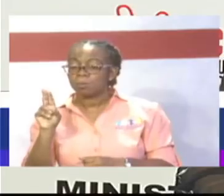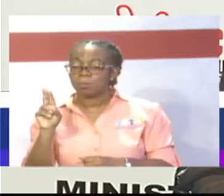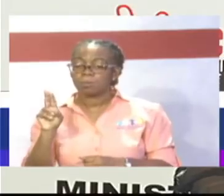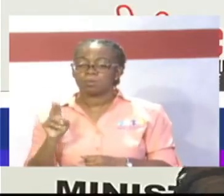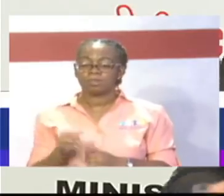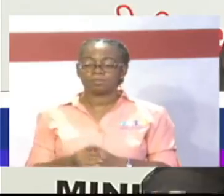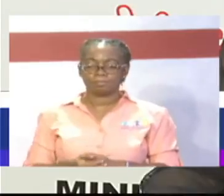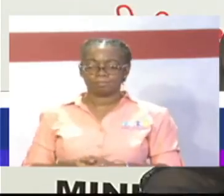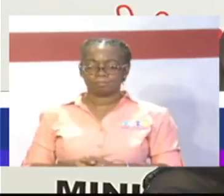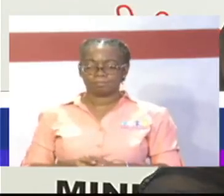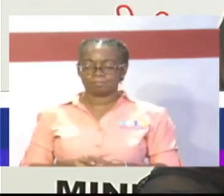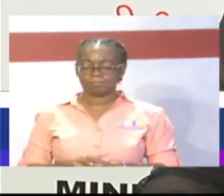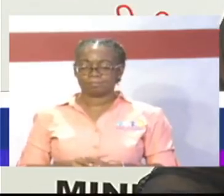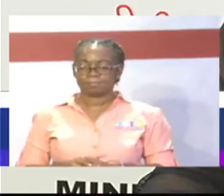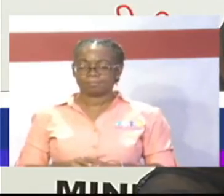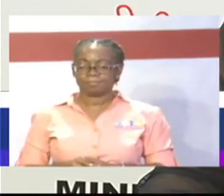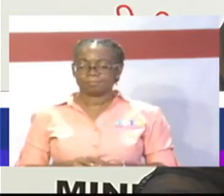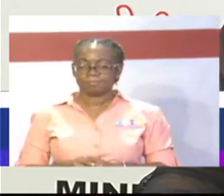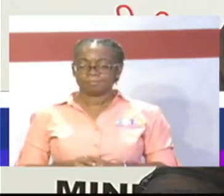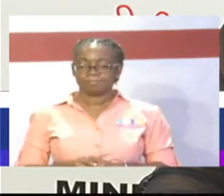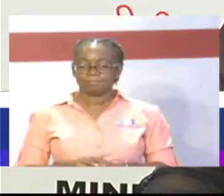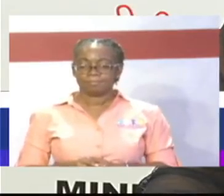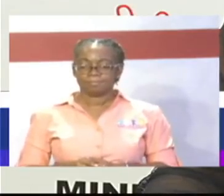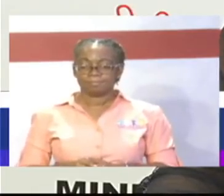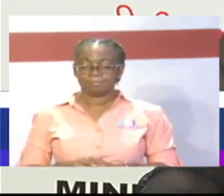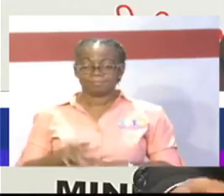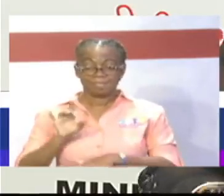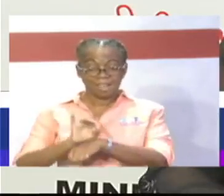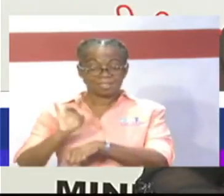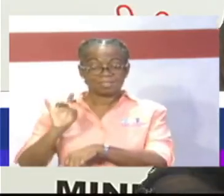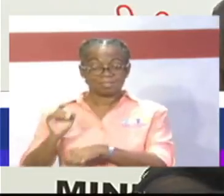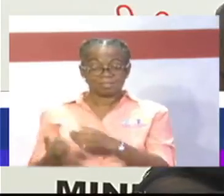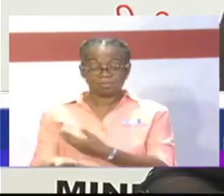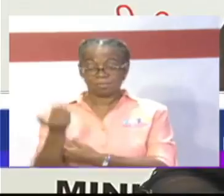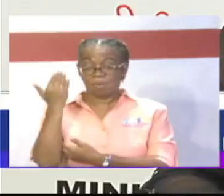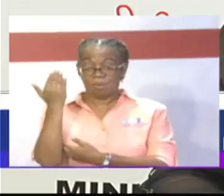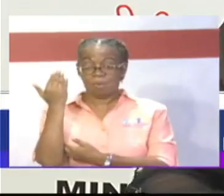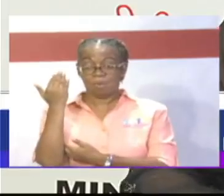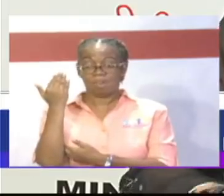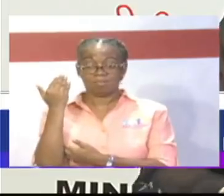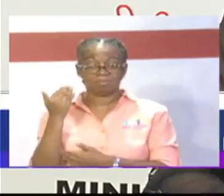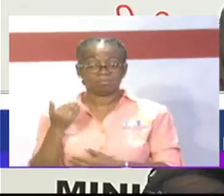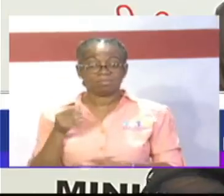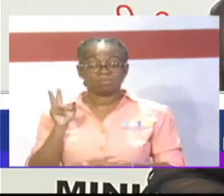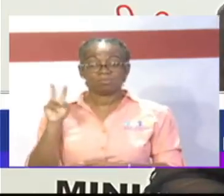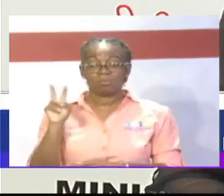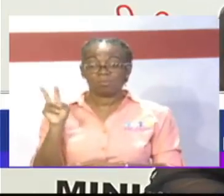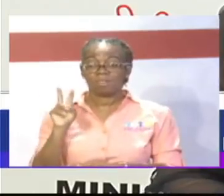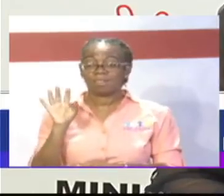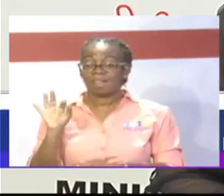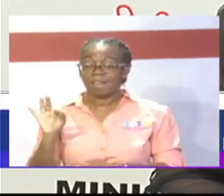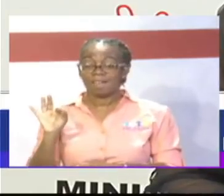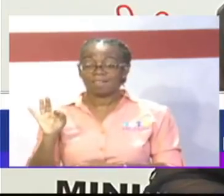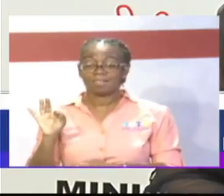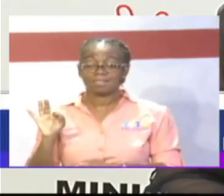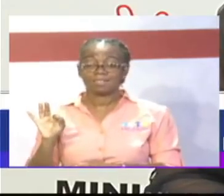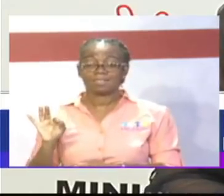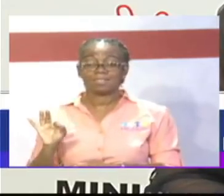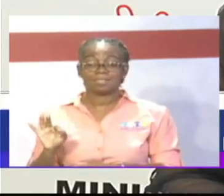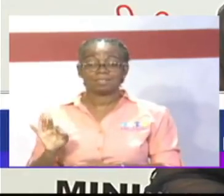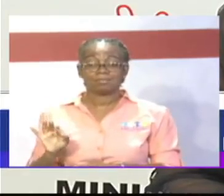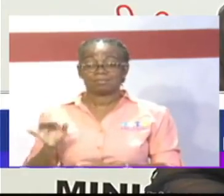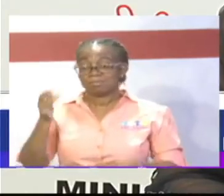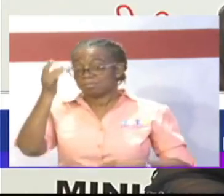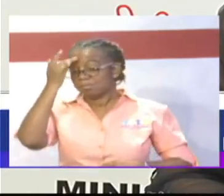and capacity. As of 8 a.m. this morning, there were 29 patients who are COVID